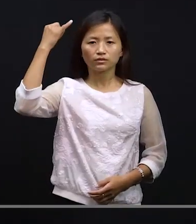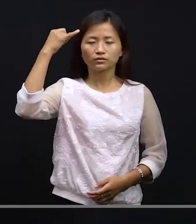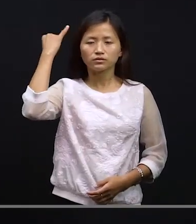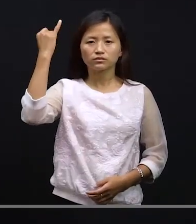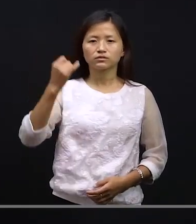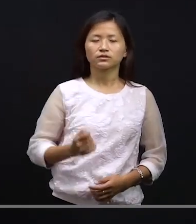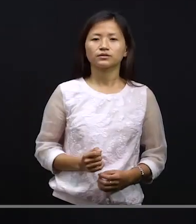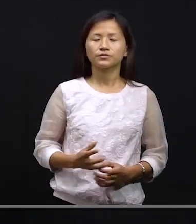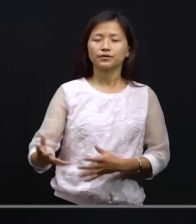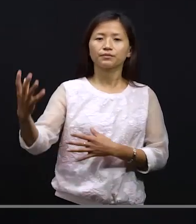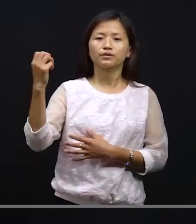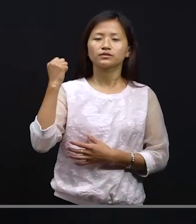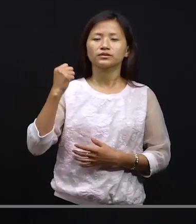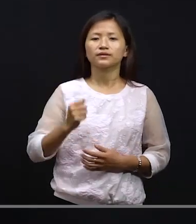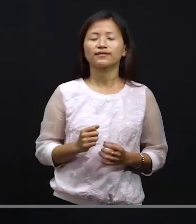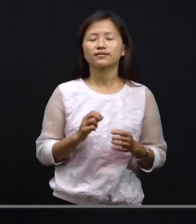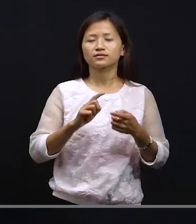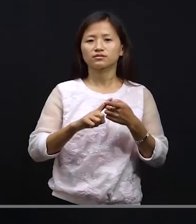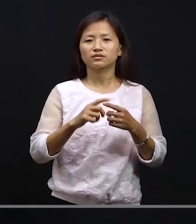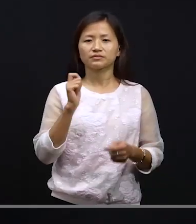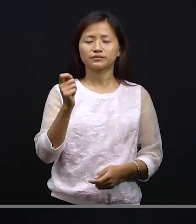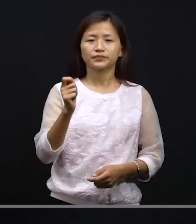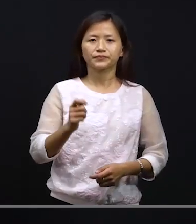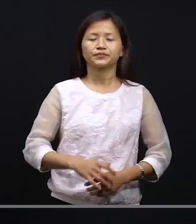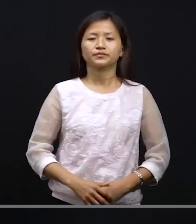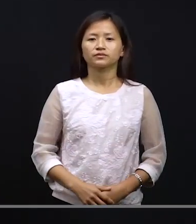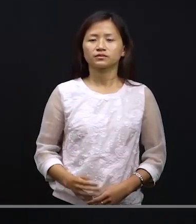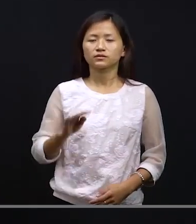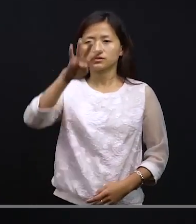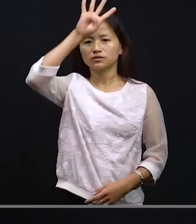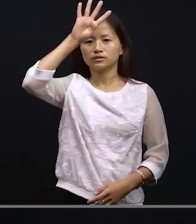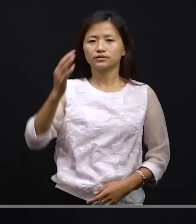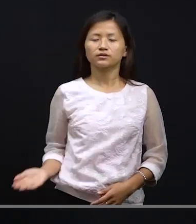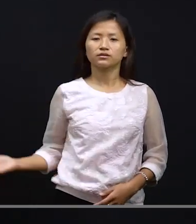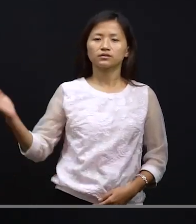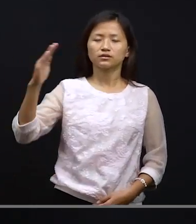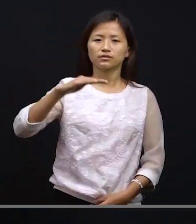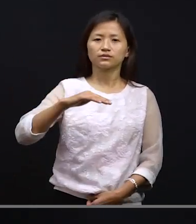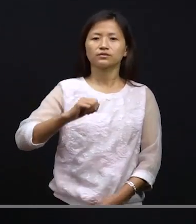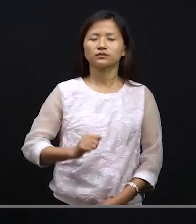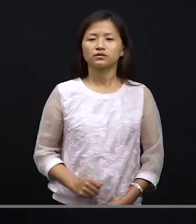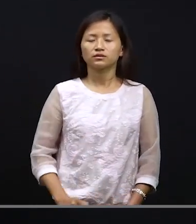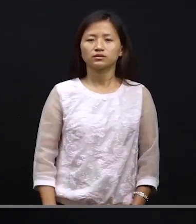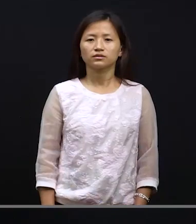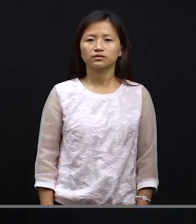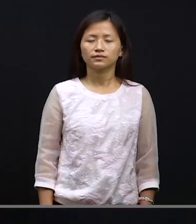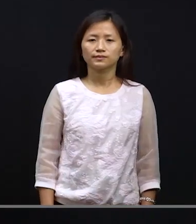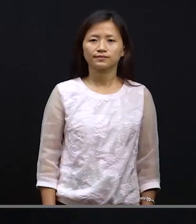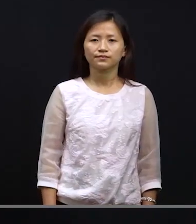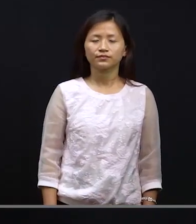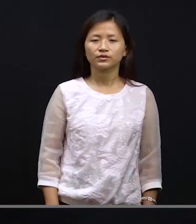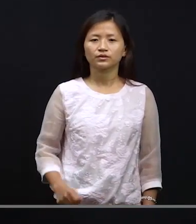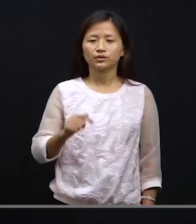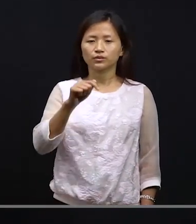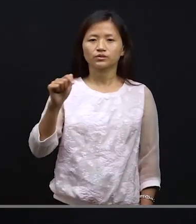power that they exercise. Okay, so the king came, which in the first paragraph, we will see the king, which